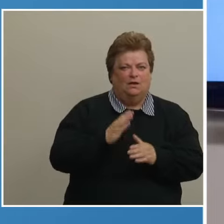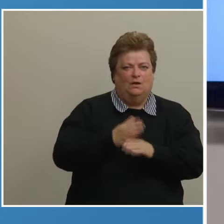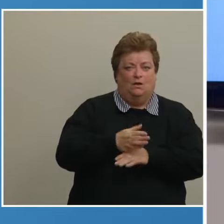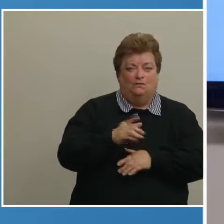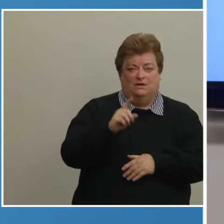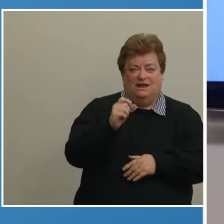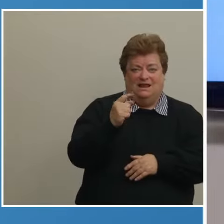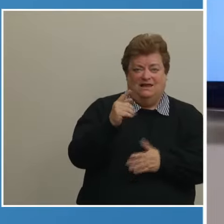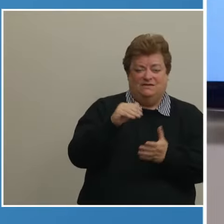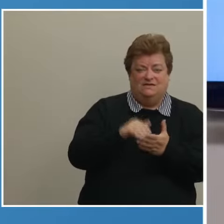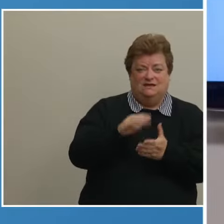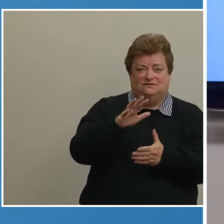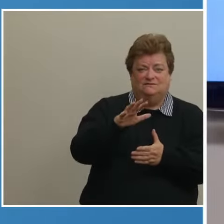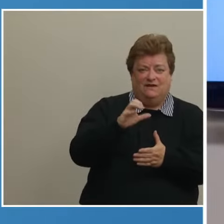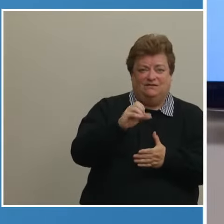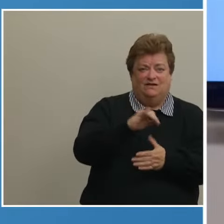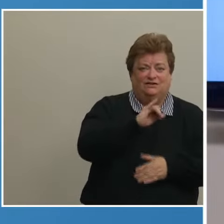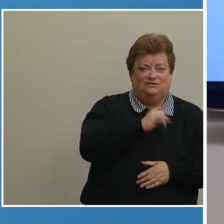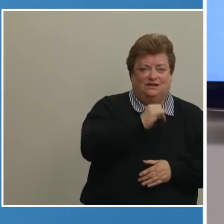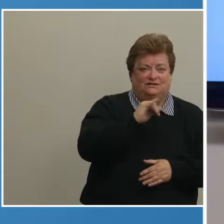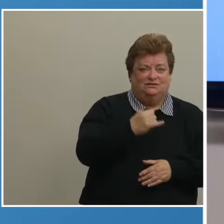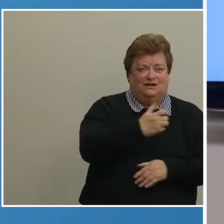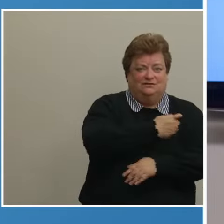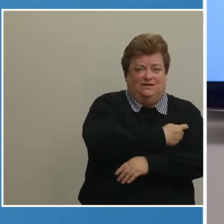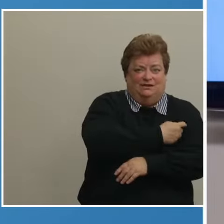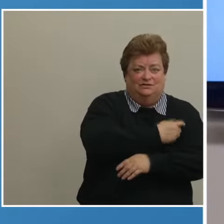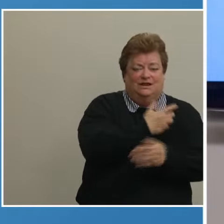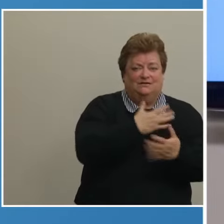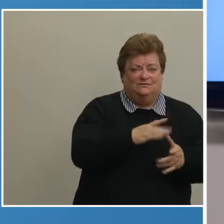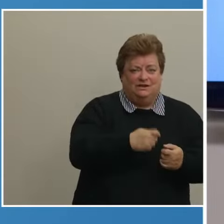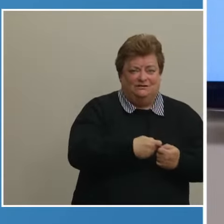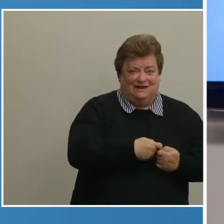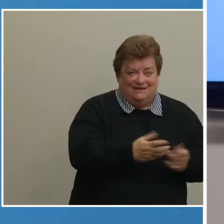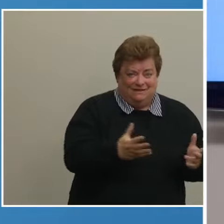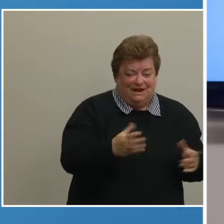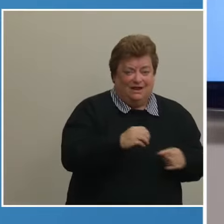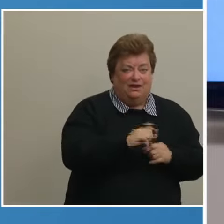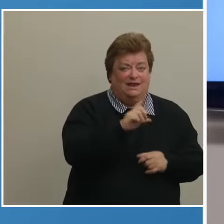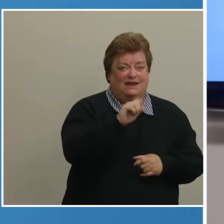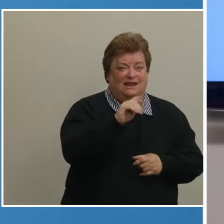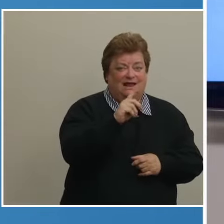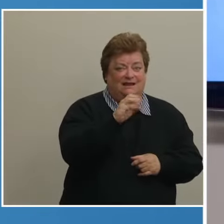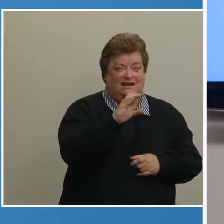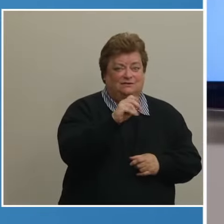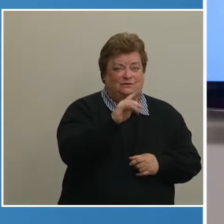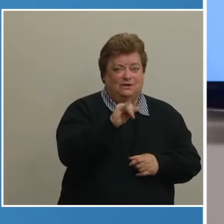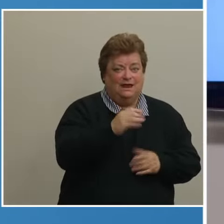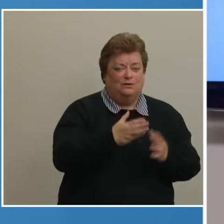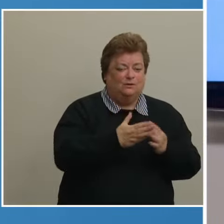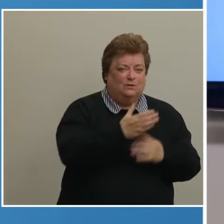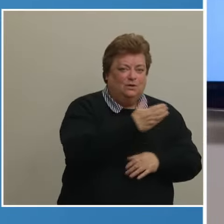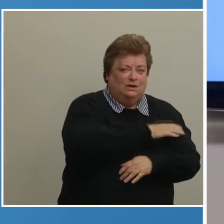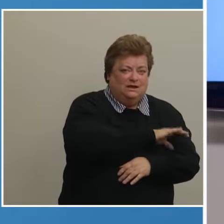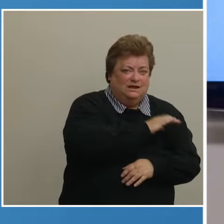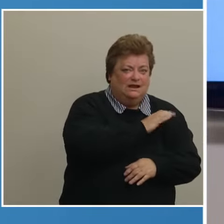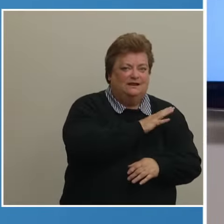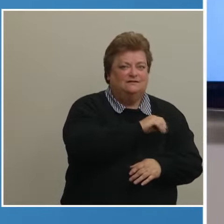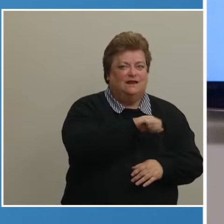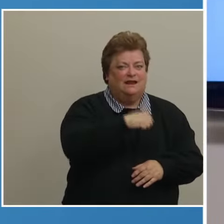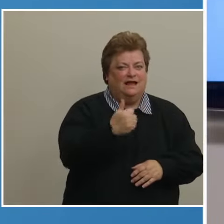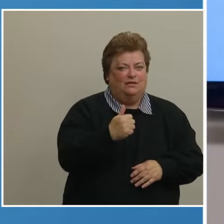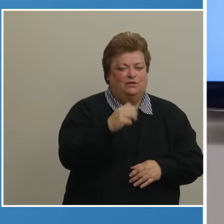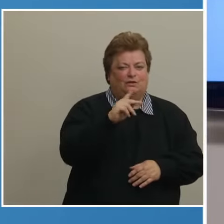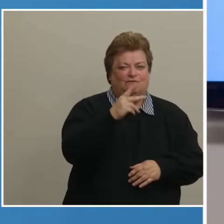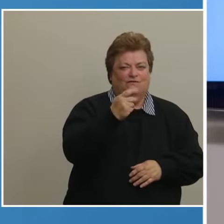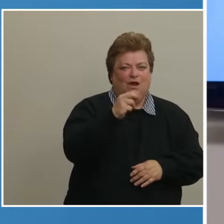11,500 doses of Johnson & Johnson vaccine have been administered in Lancaster County through clinics and federal retail